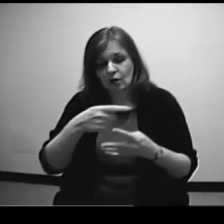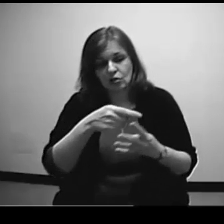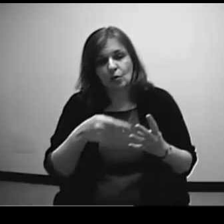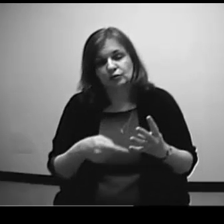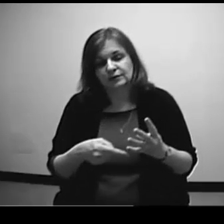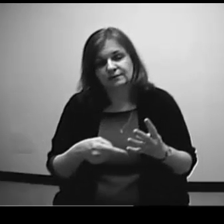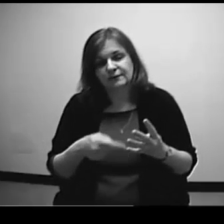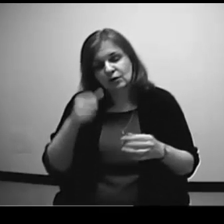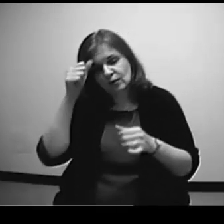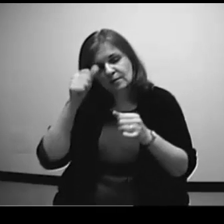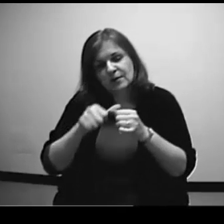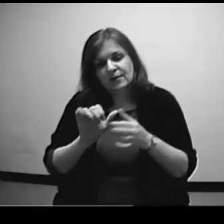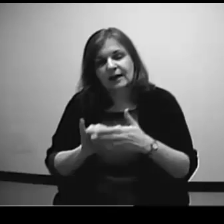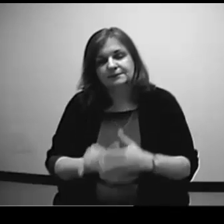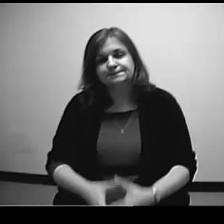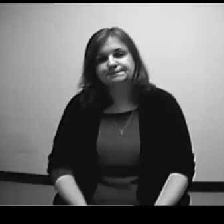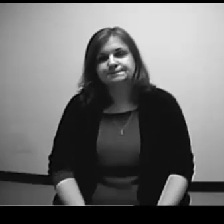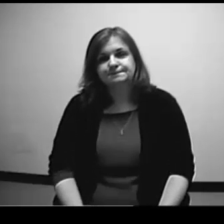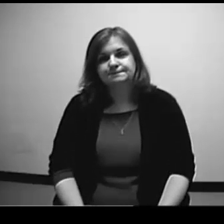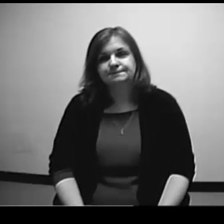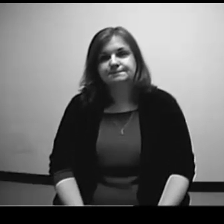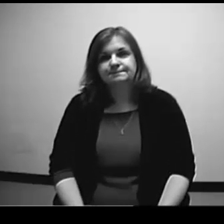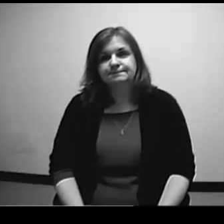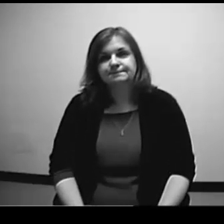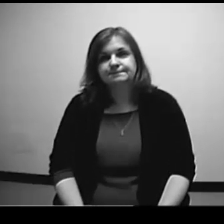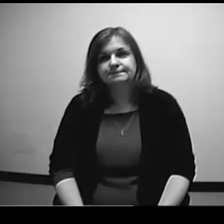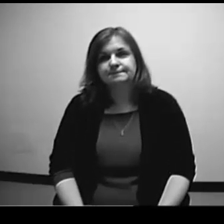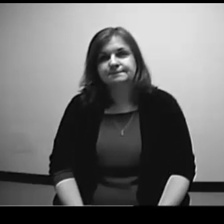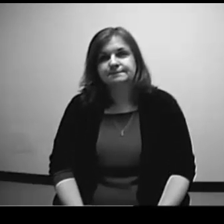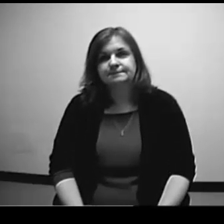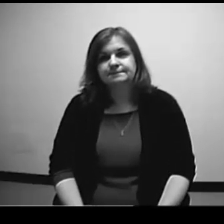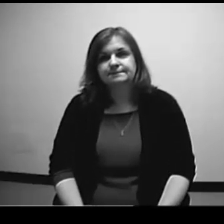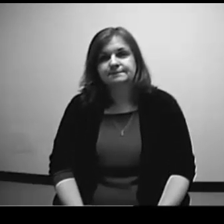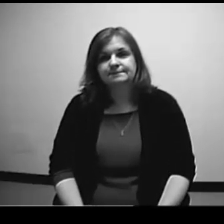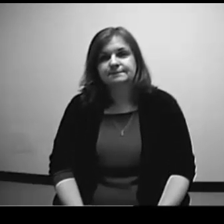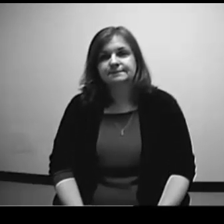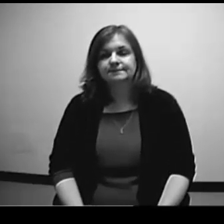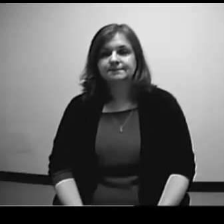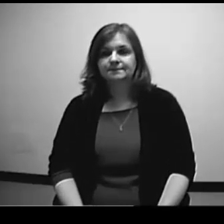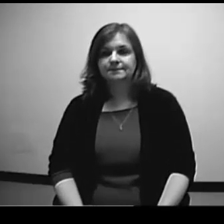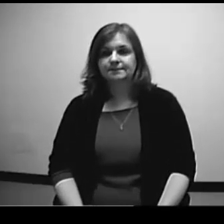by plants. We'll keep this in mind as we think through things.